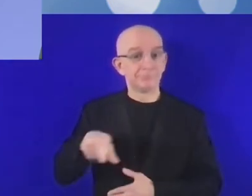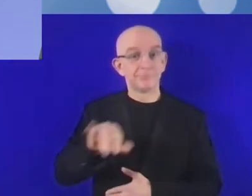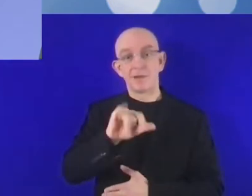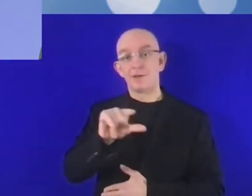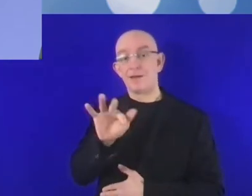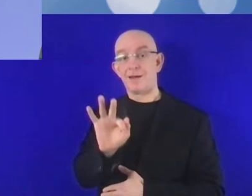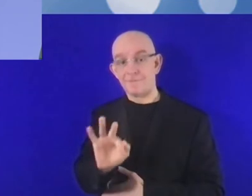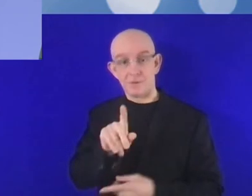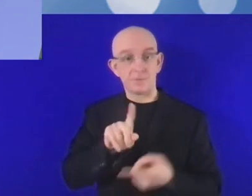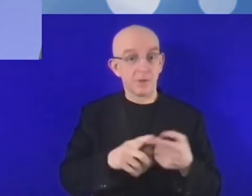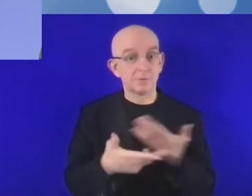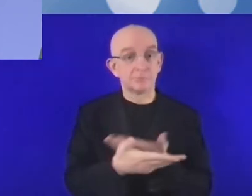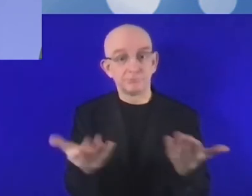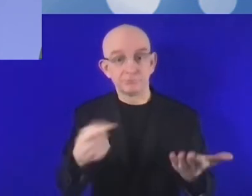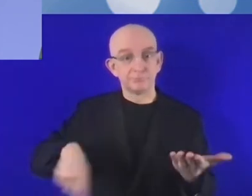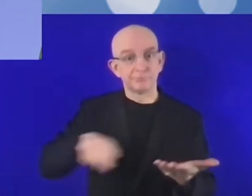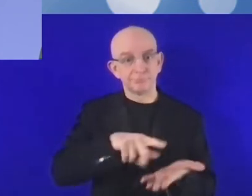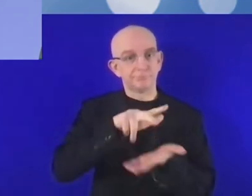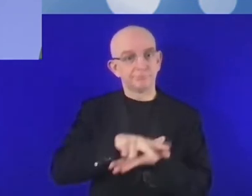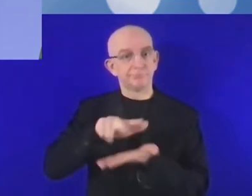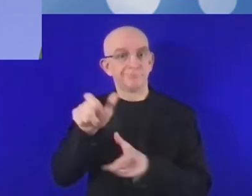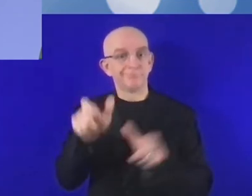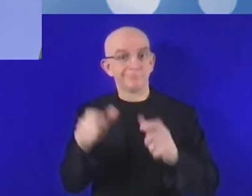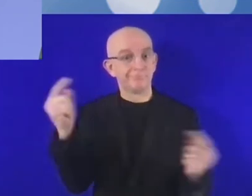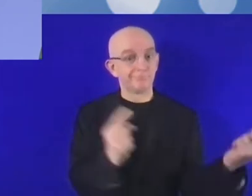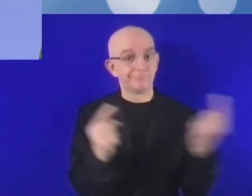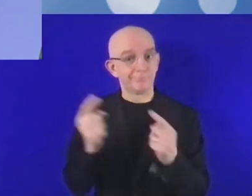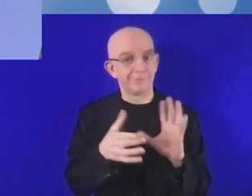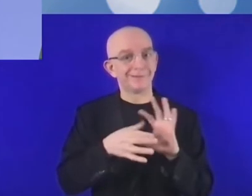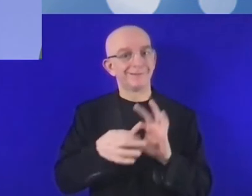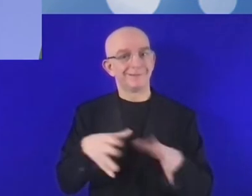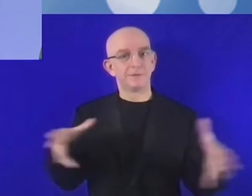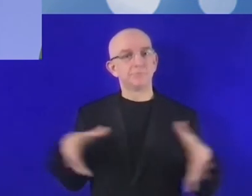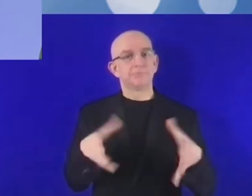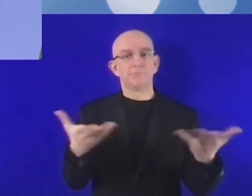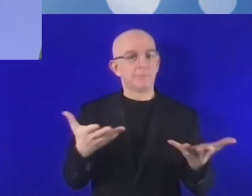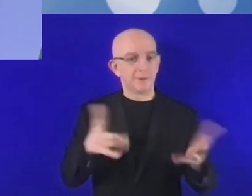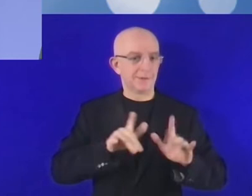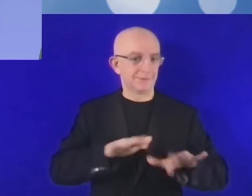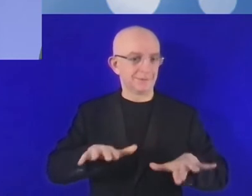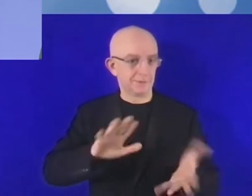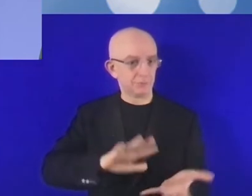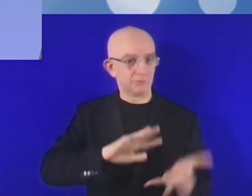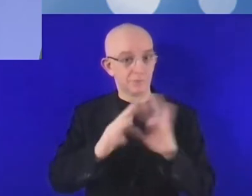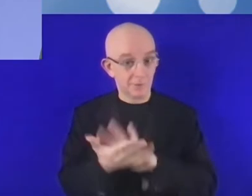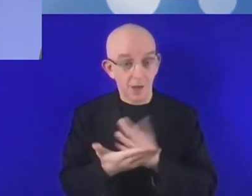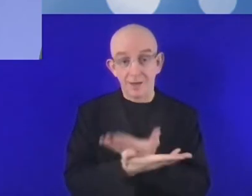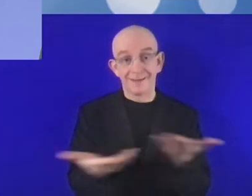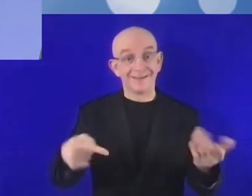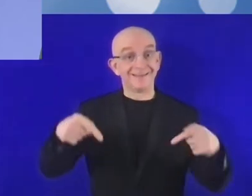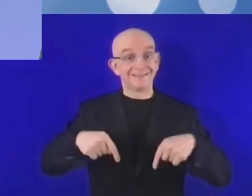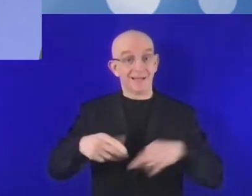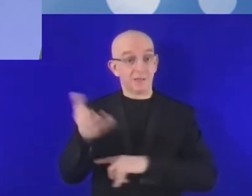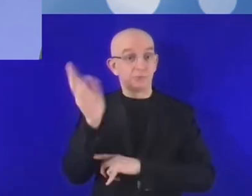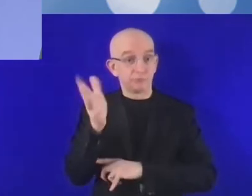lucky in our panel that we have all the panelists on site with us on the stage so we are really really very happy and really appreciated that you are